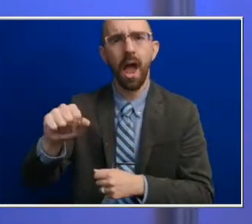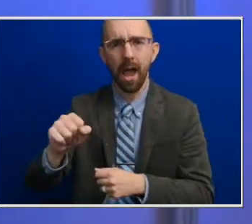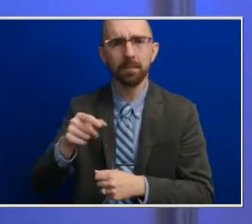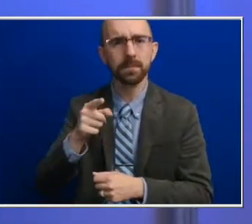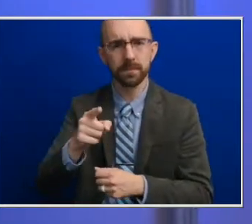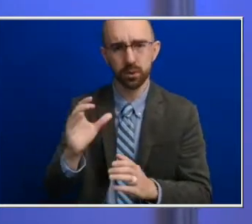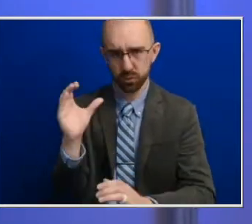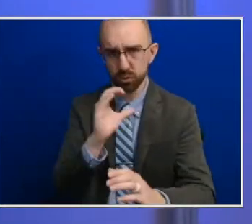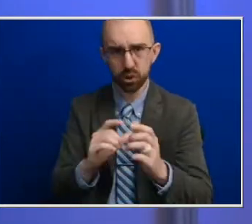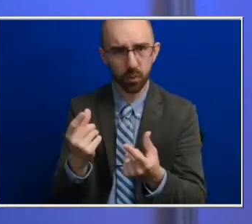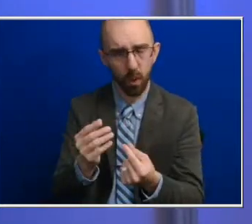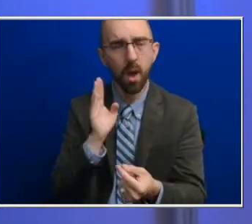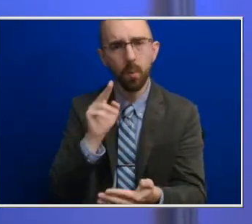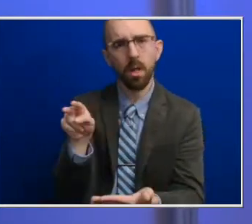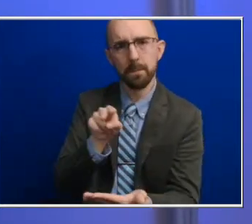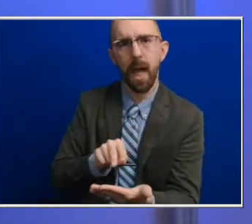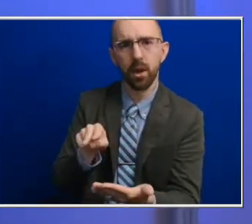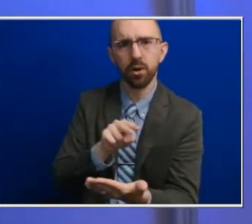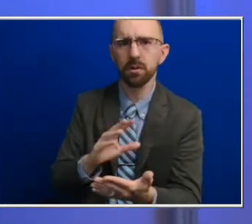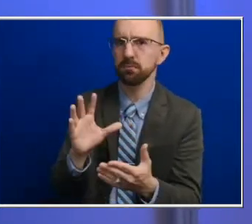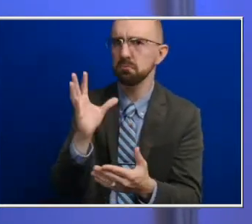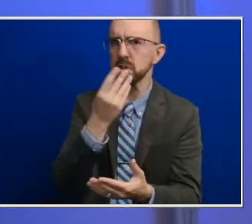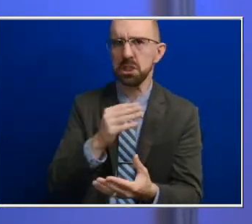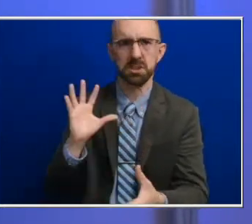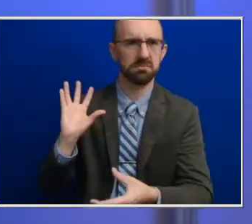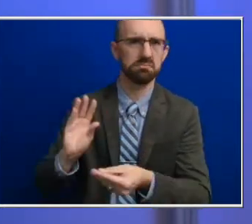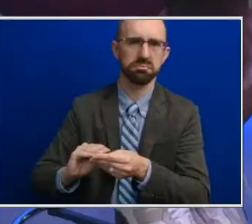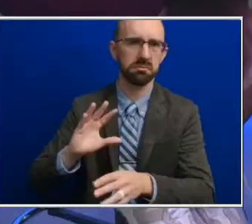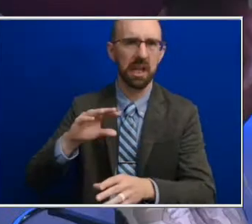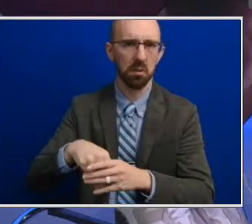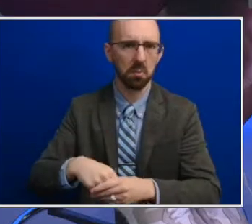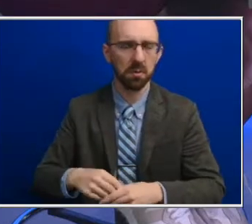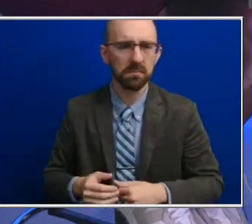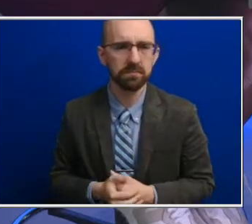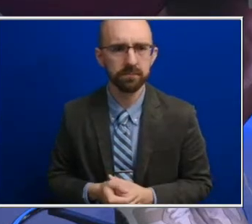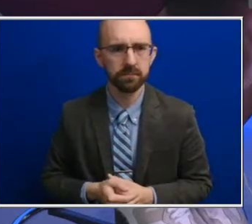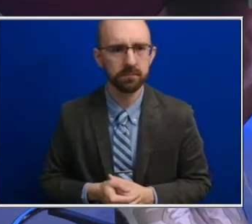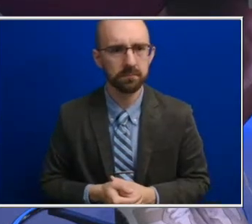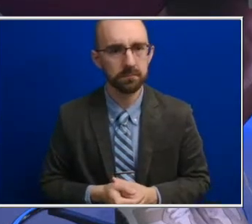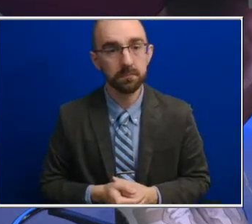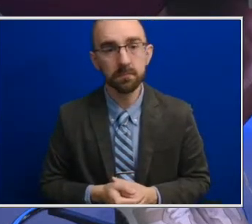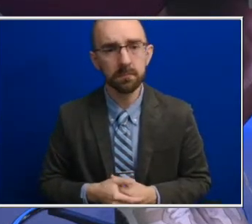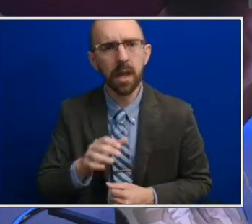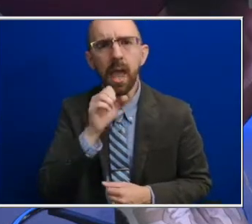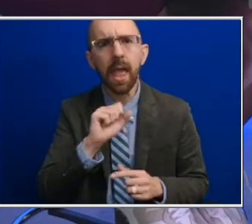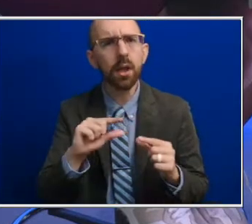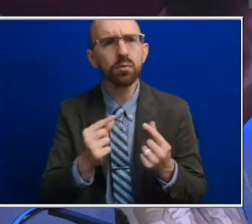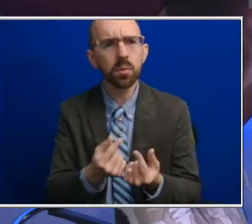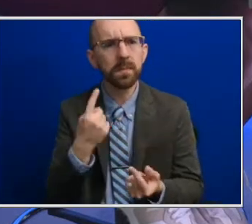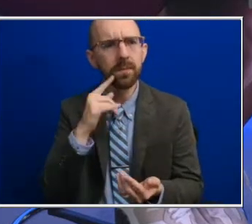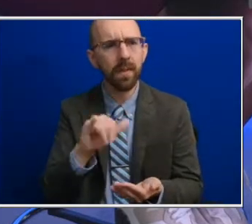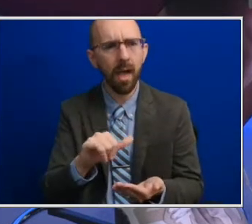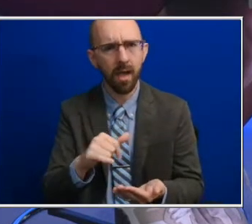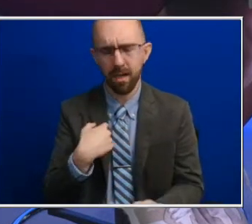searching. Pretty comprehensive. What age group would that be for? I think it's